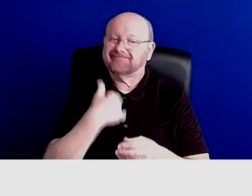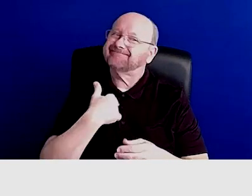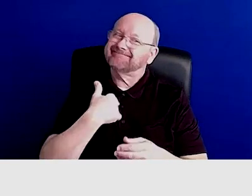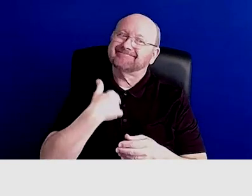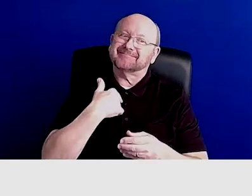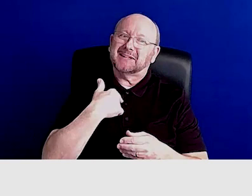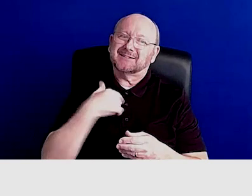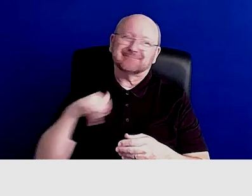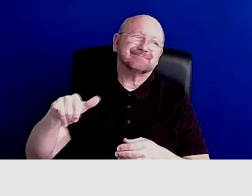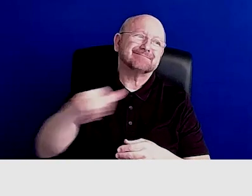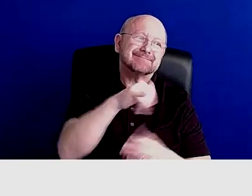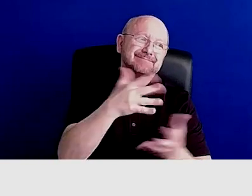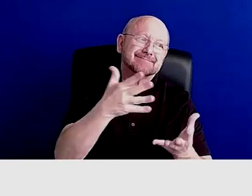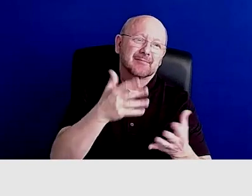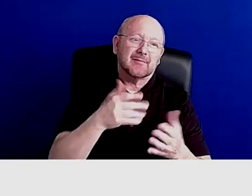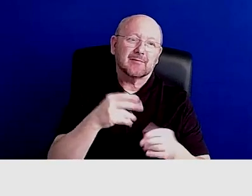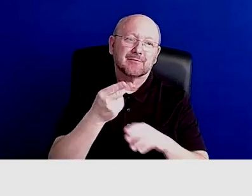use it for very basic stuff.